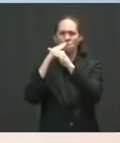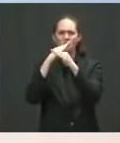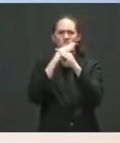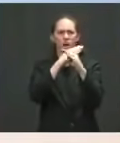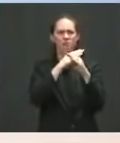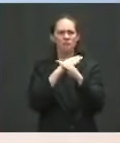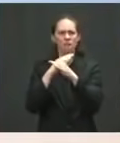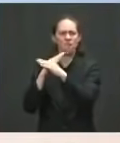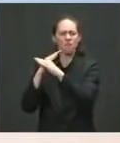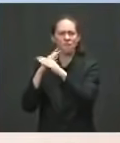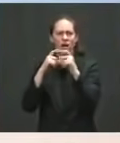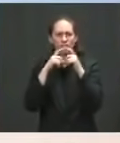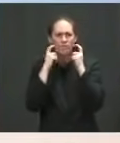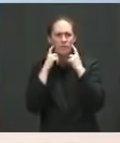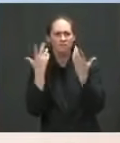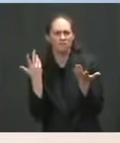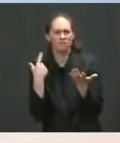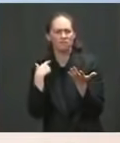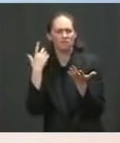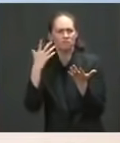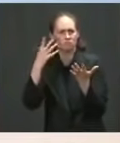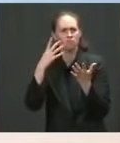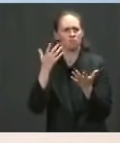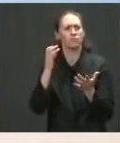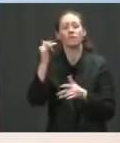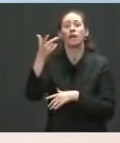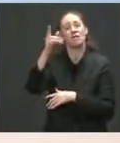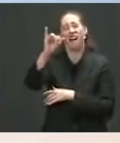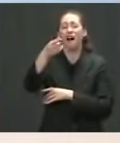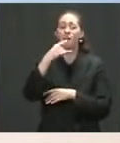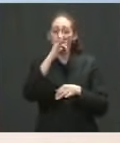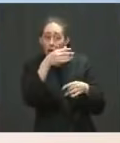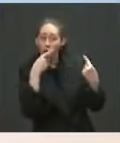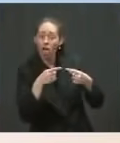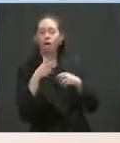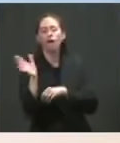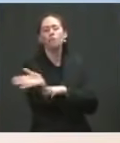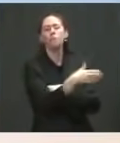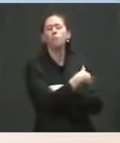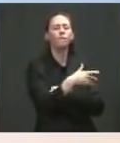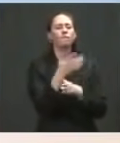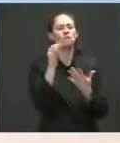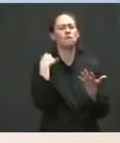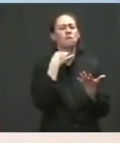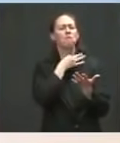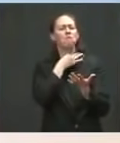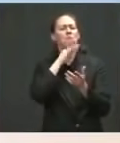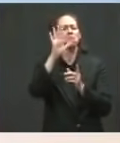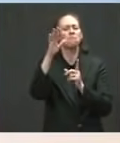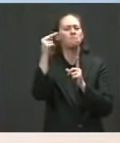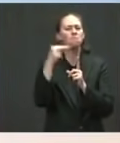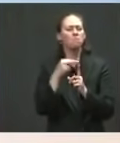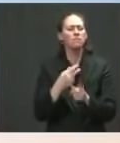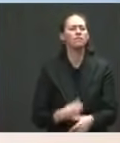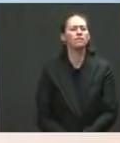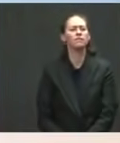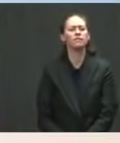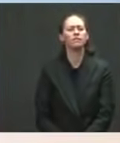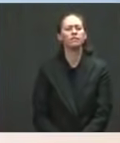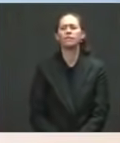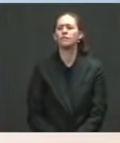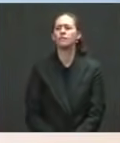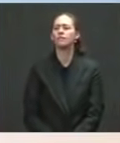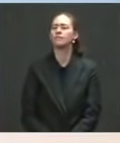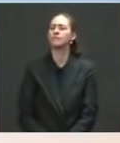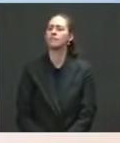that an intentional shift? What's driving kind of a very sharp tone in regards to these specific actions by Republican governors? Well,